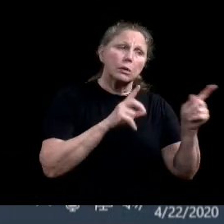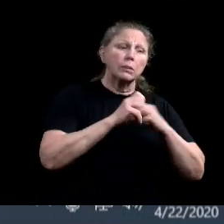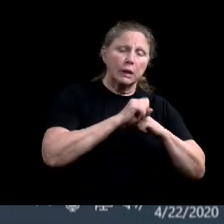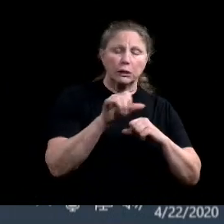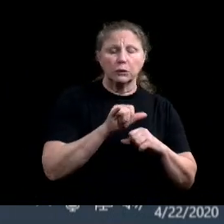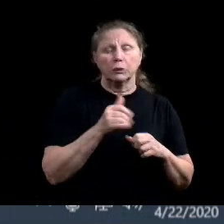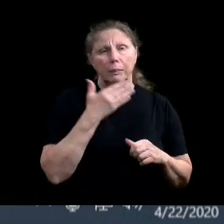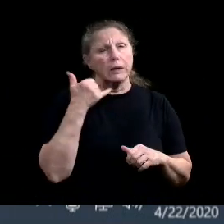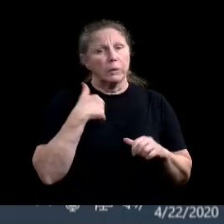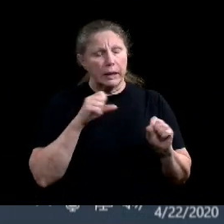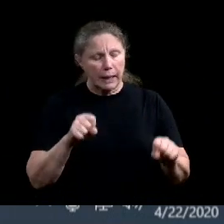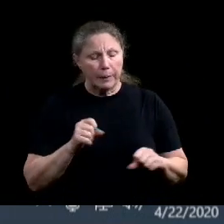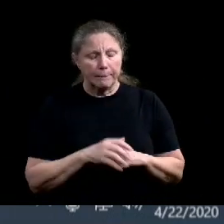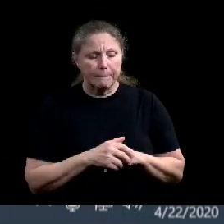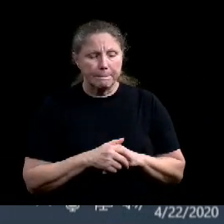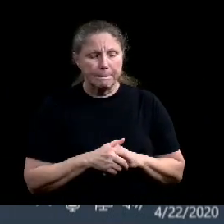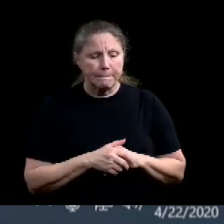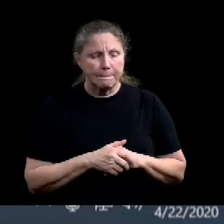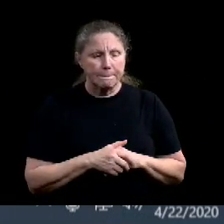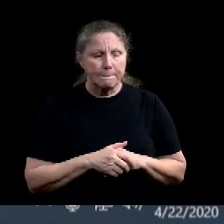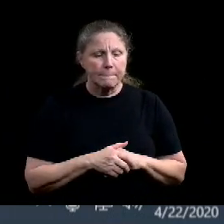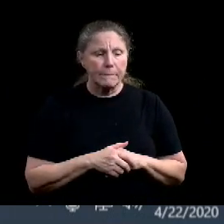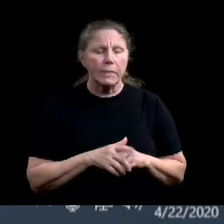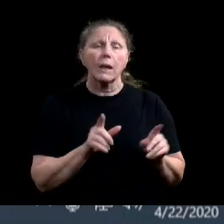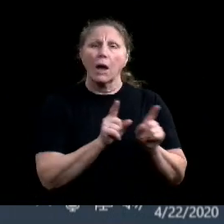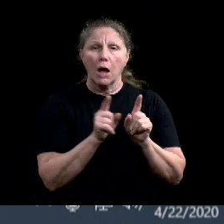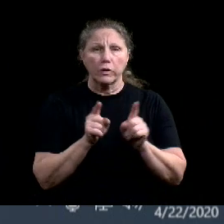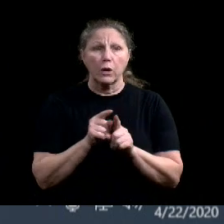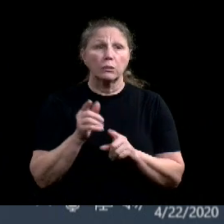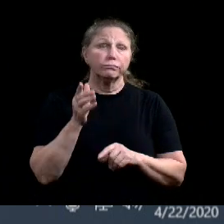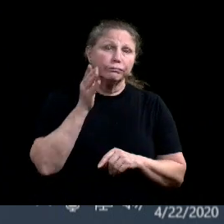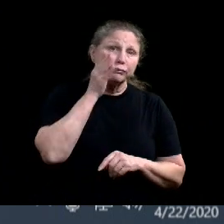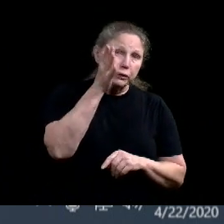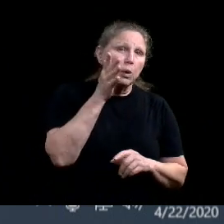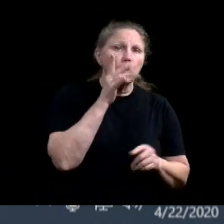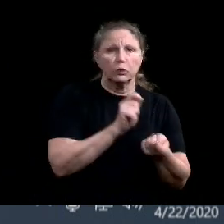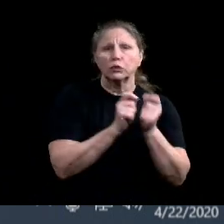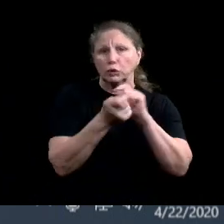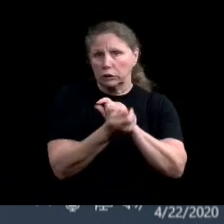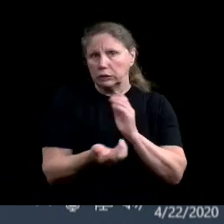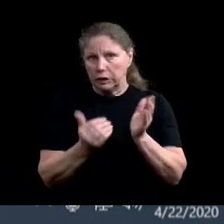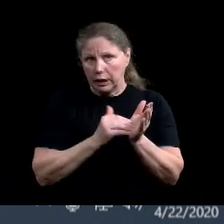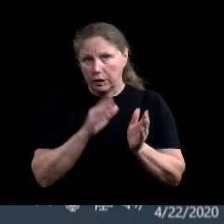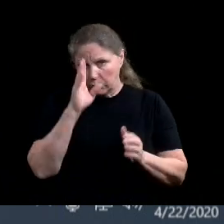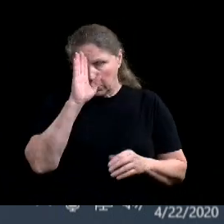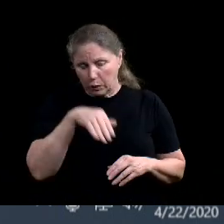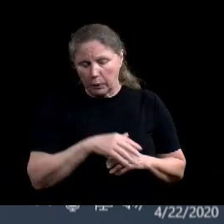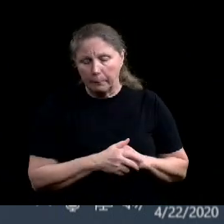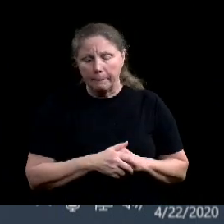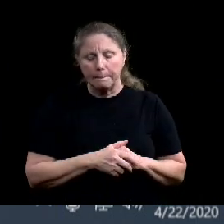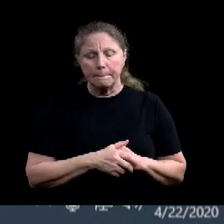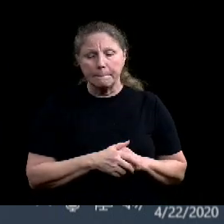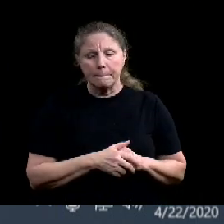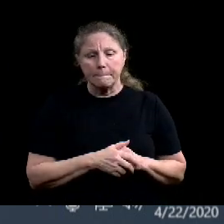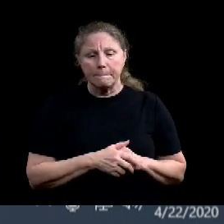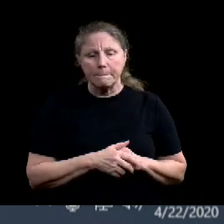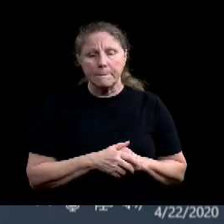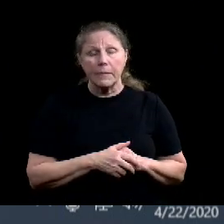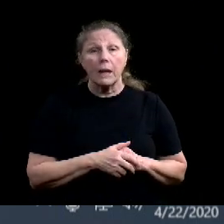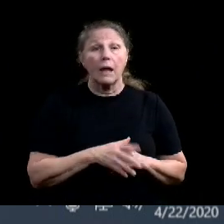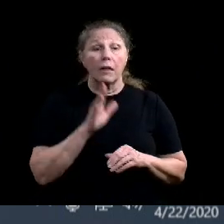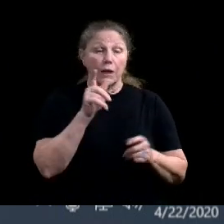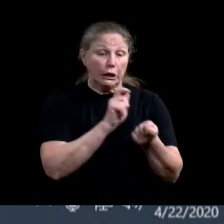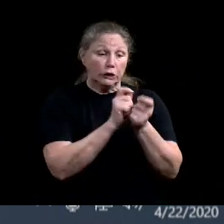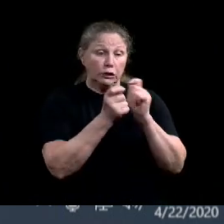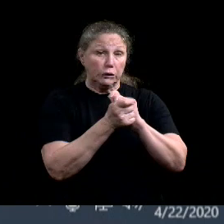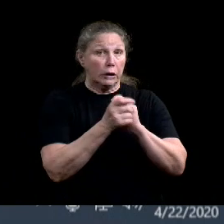changes are coming, and you know, we hope that they're all for the best, but it's all on our backs to make